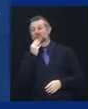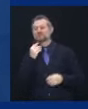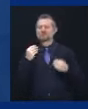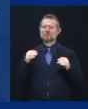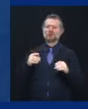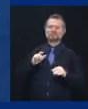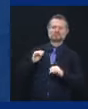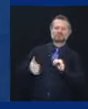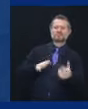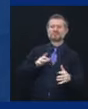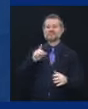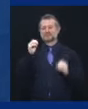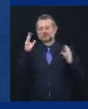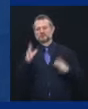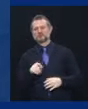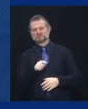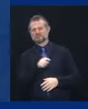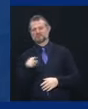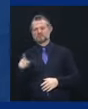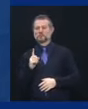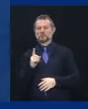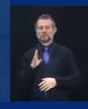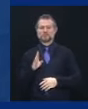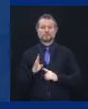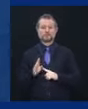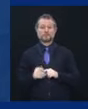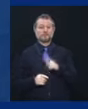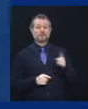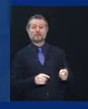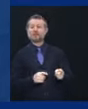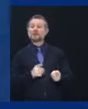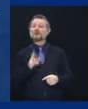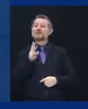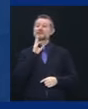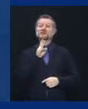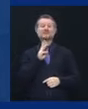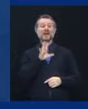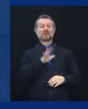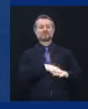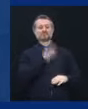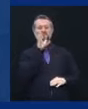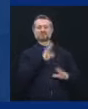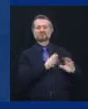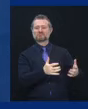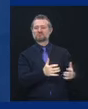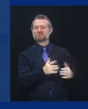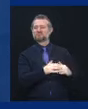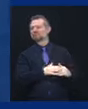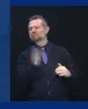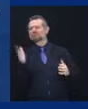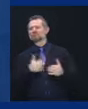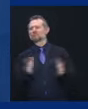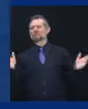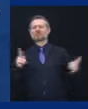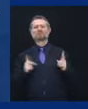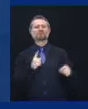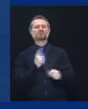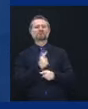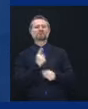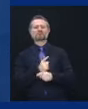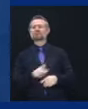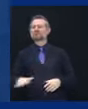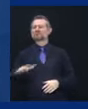1B. And then you have 65-plus, just general members of the public